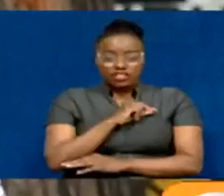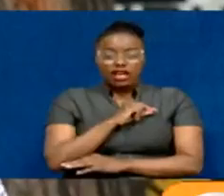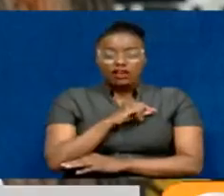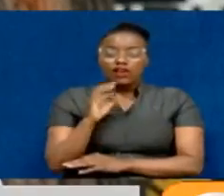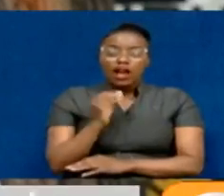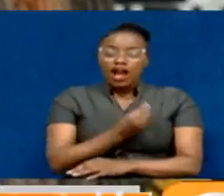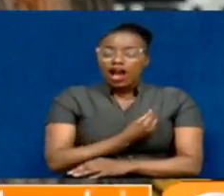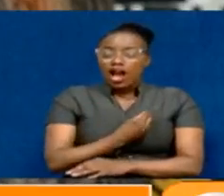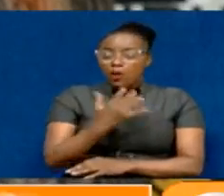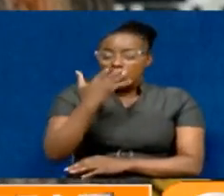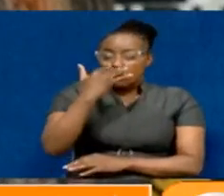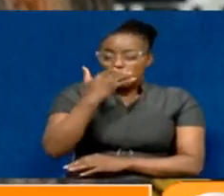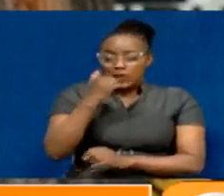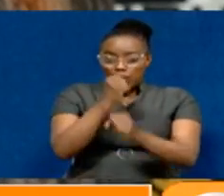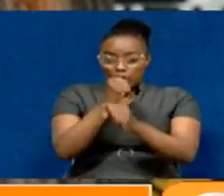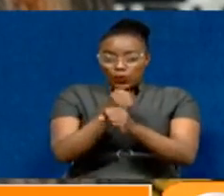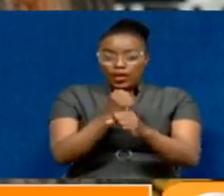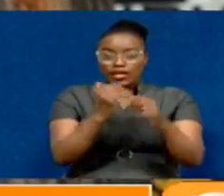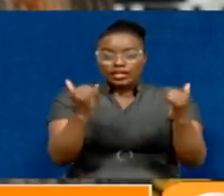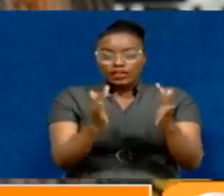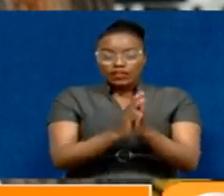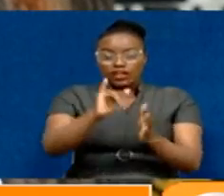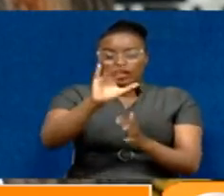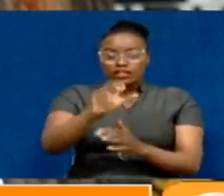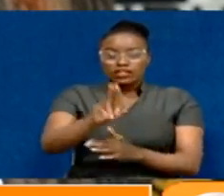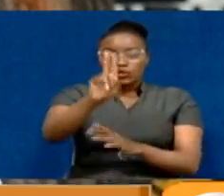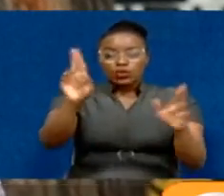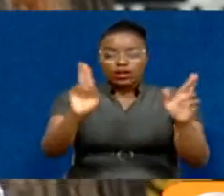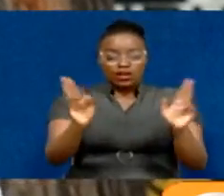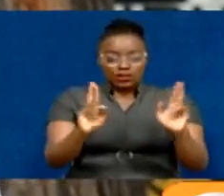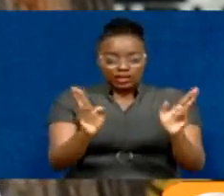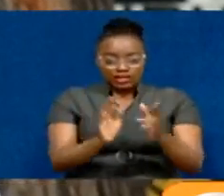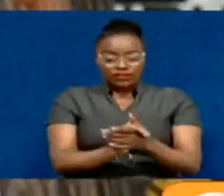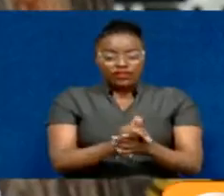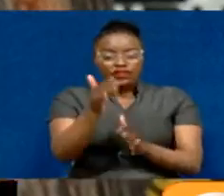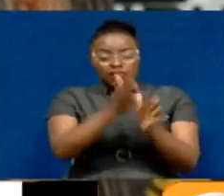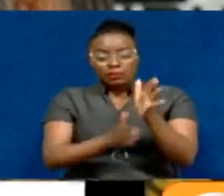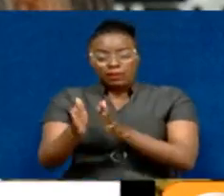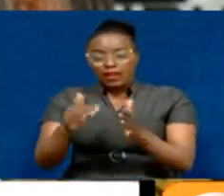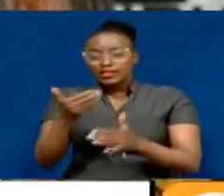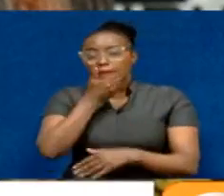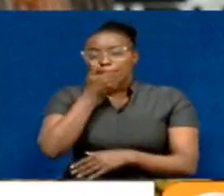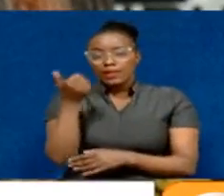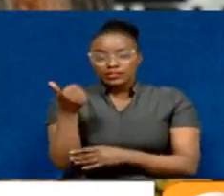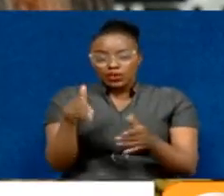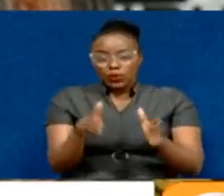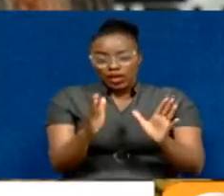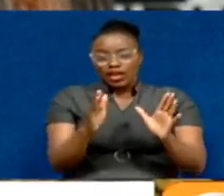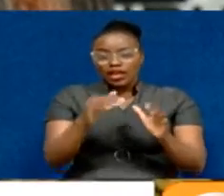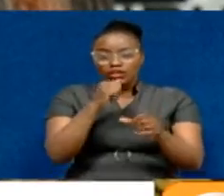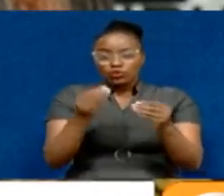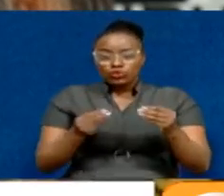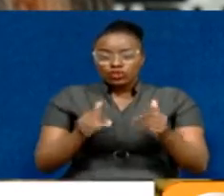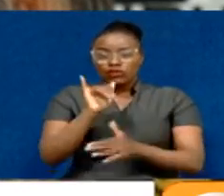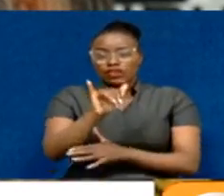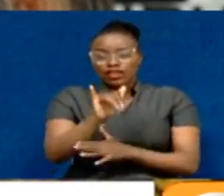our oxygen plants are functional and the ICU beds are ready. Preparedness is always the best way to deal